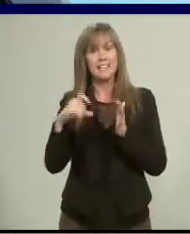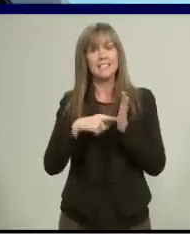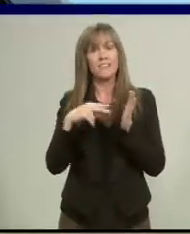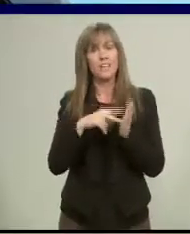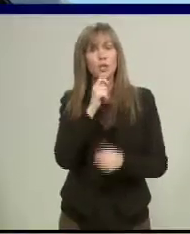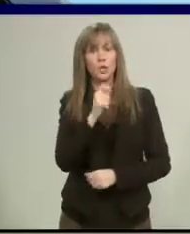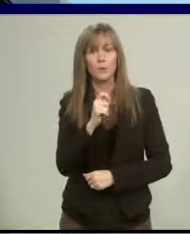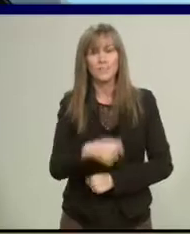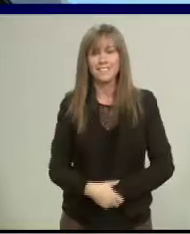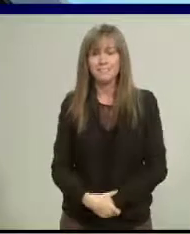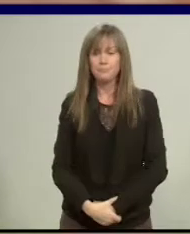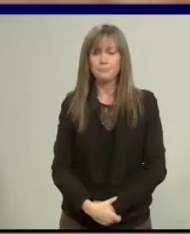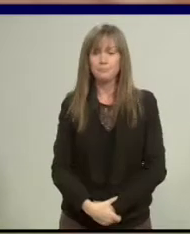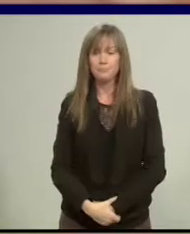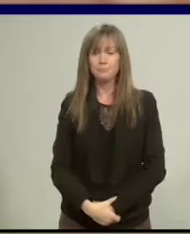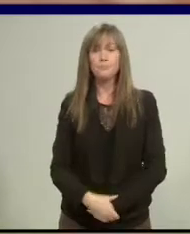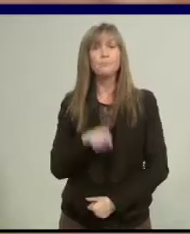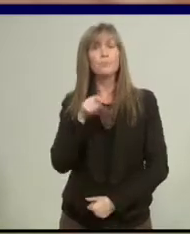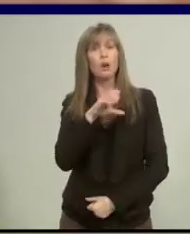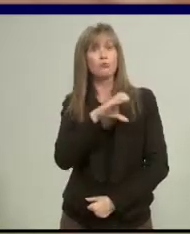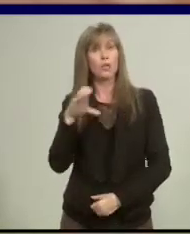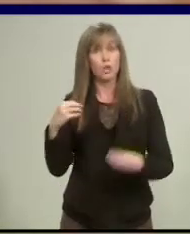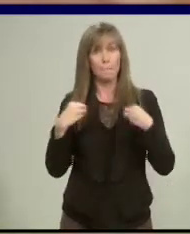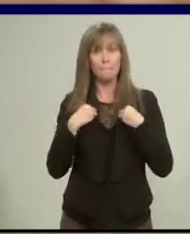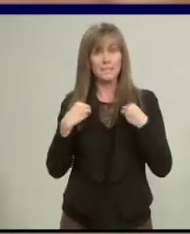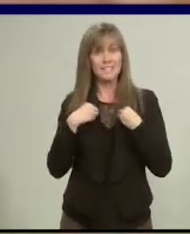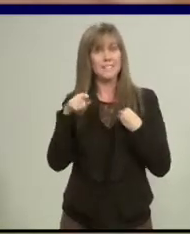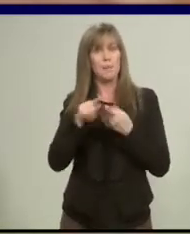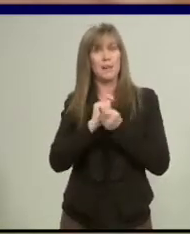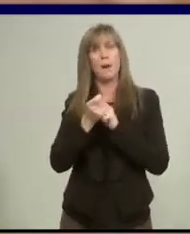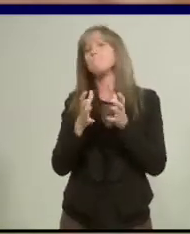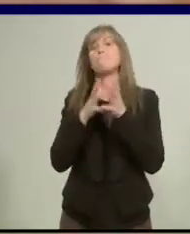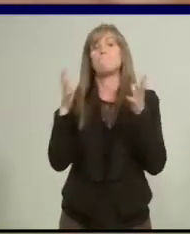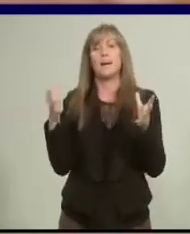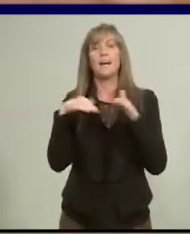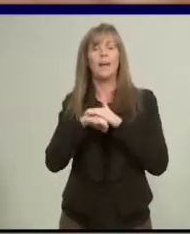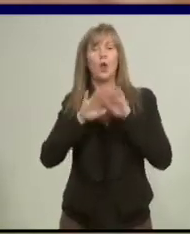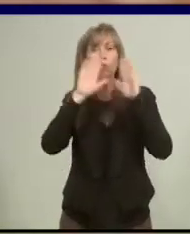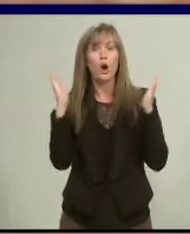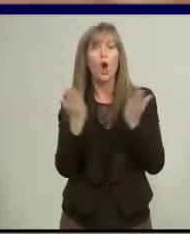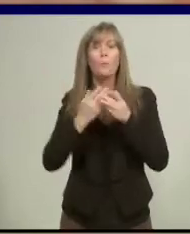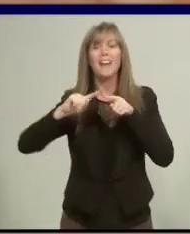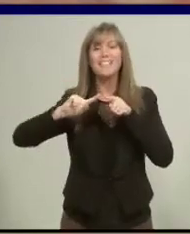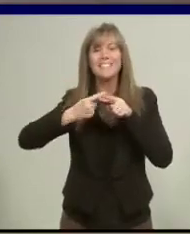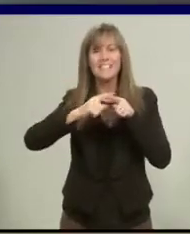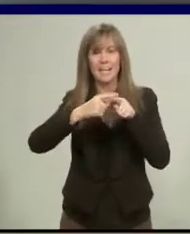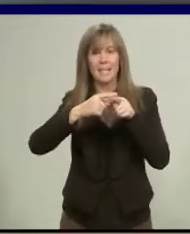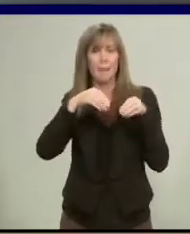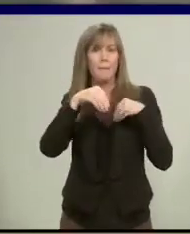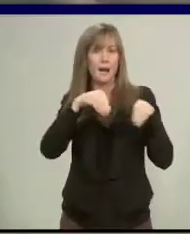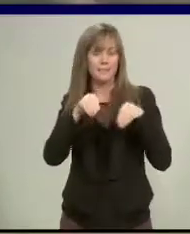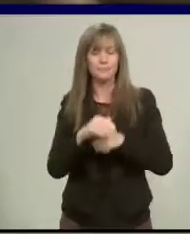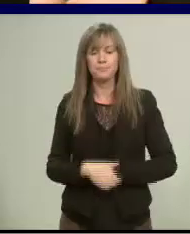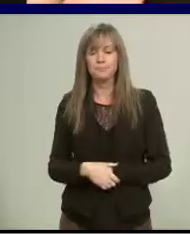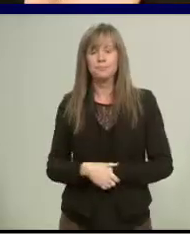News. A Christchurch business has become big in the global knitting market.